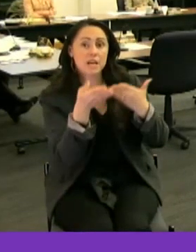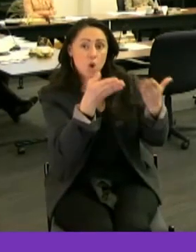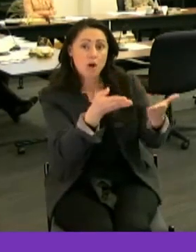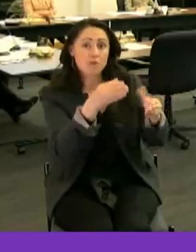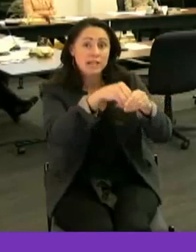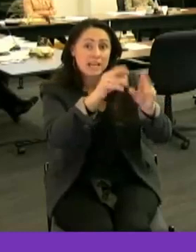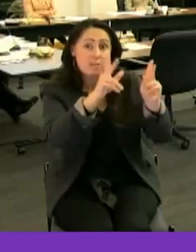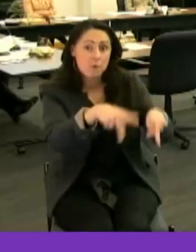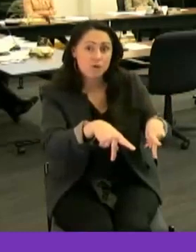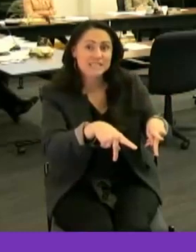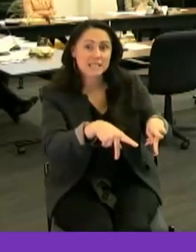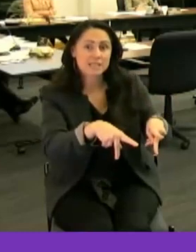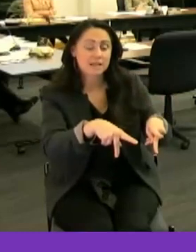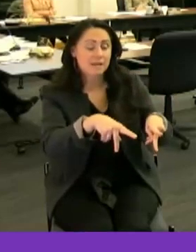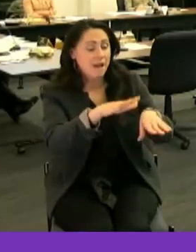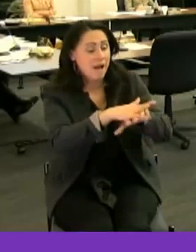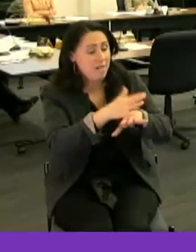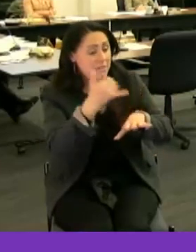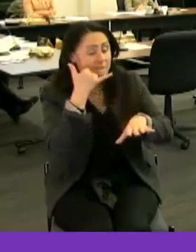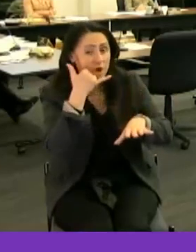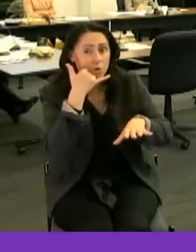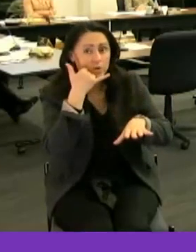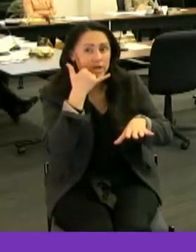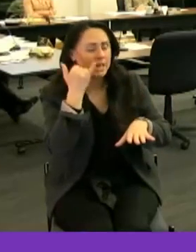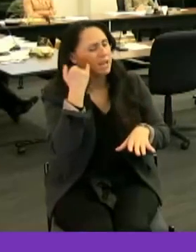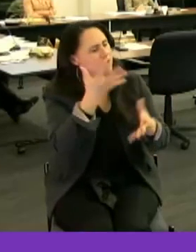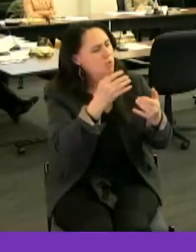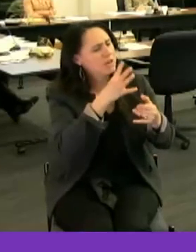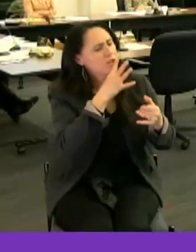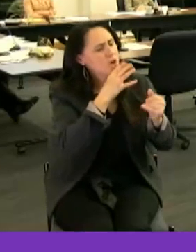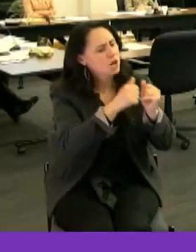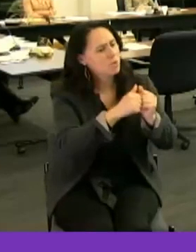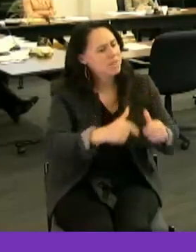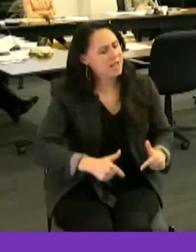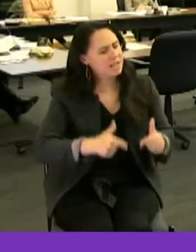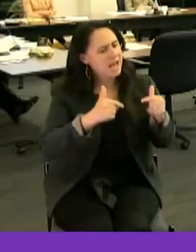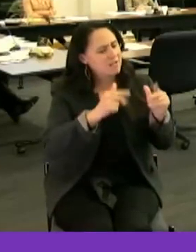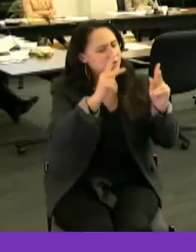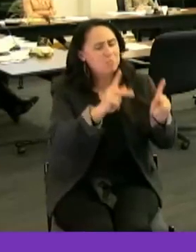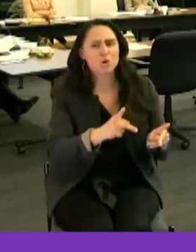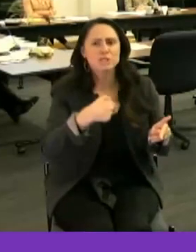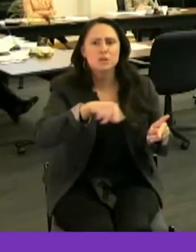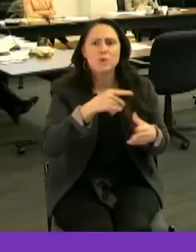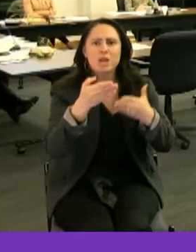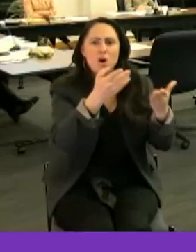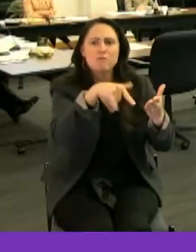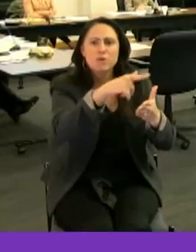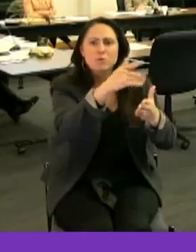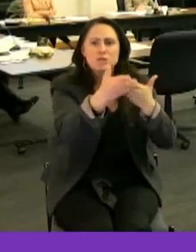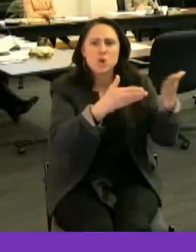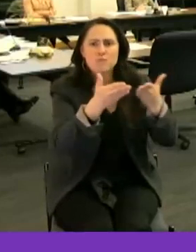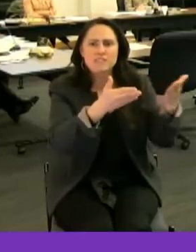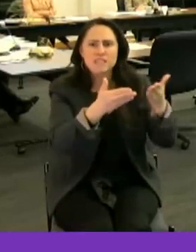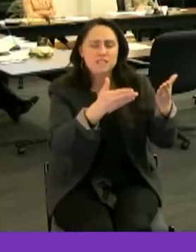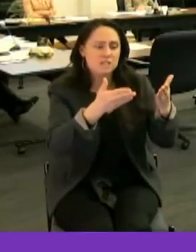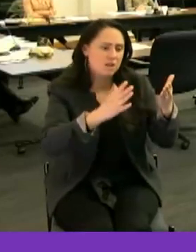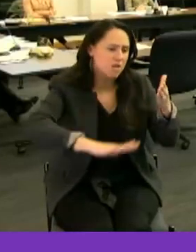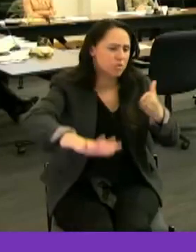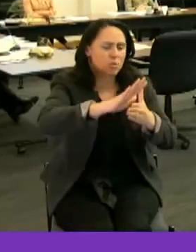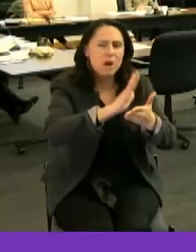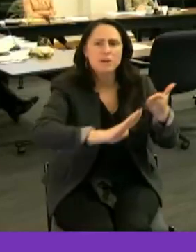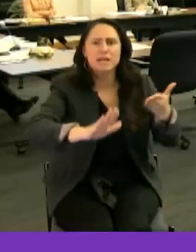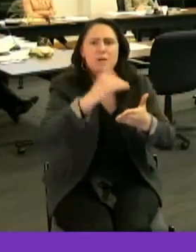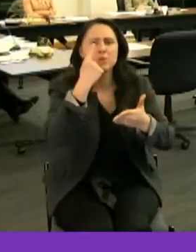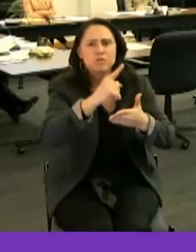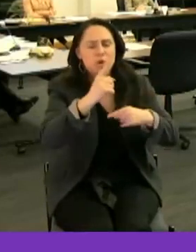offering in person, on the phone. If you want to talk to a live person, we offer those services all throughout our campus